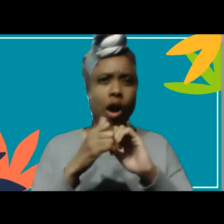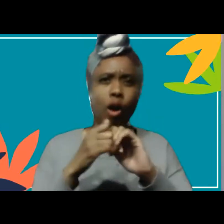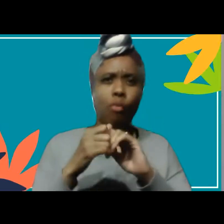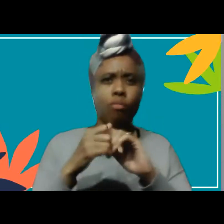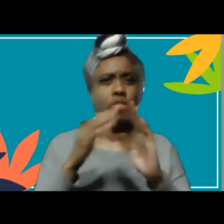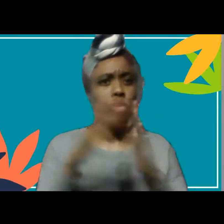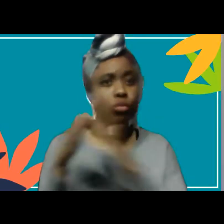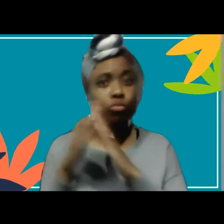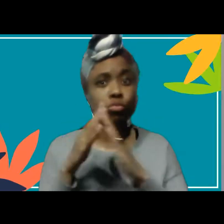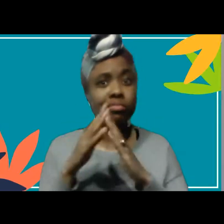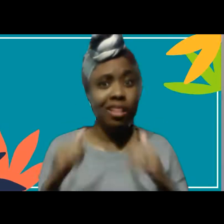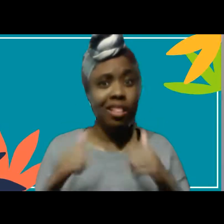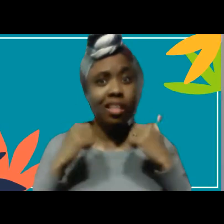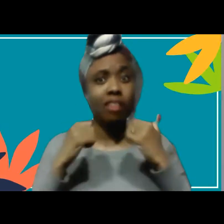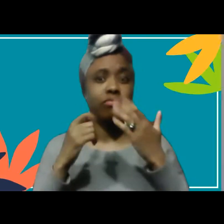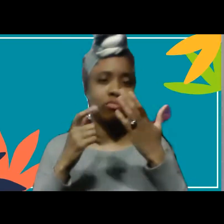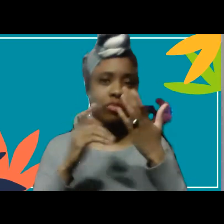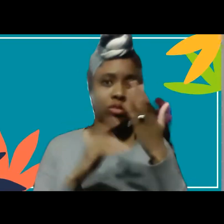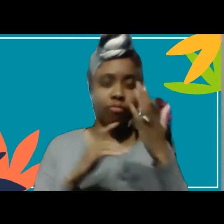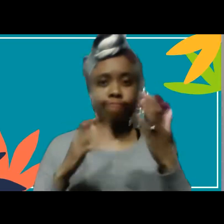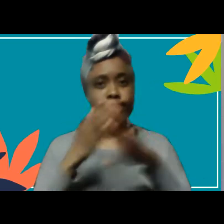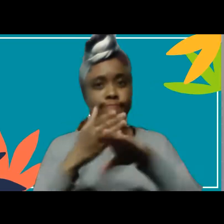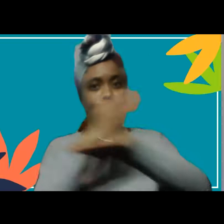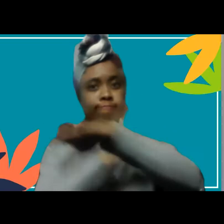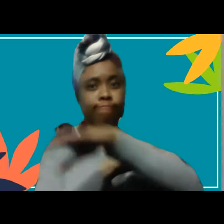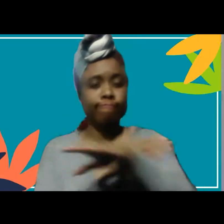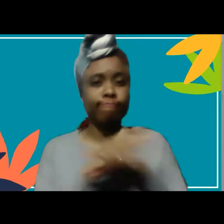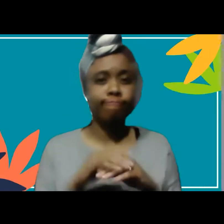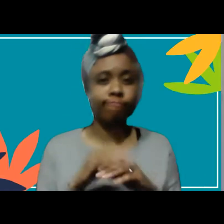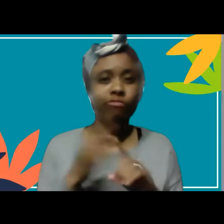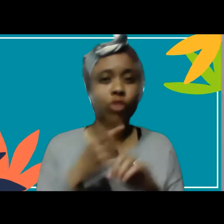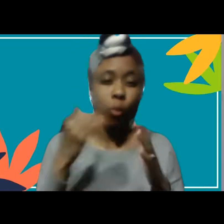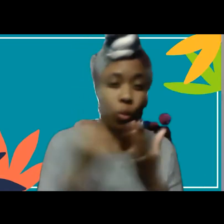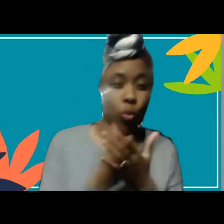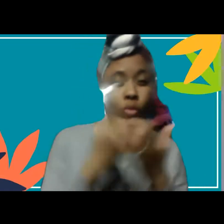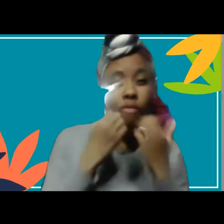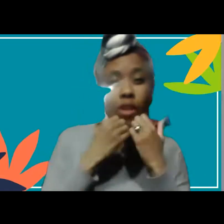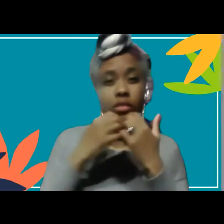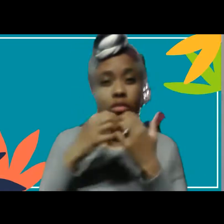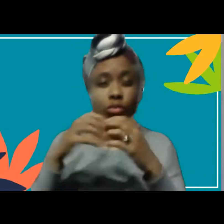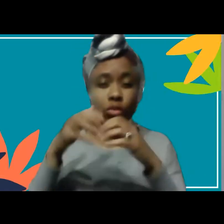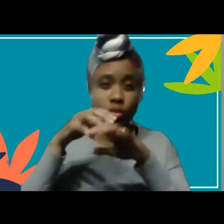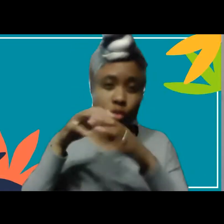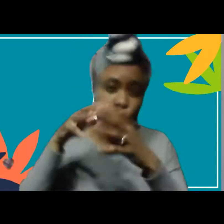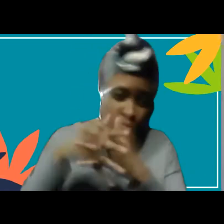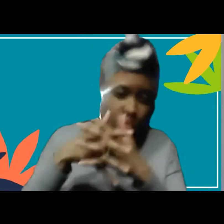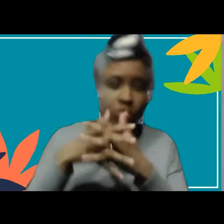improve concretely from new values rooted in feminism. So thank you.